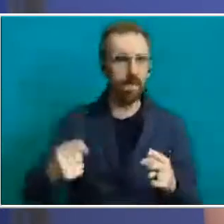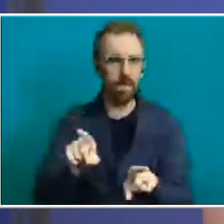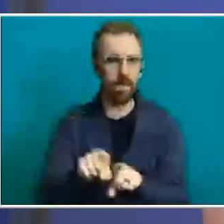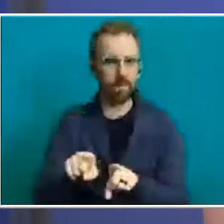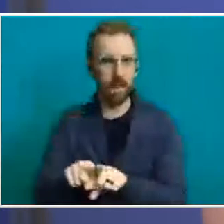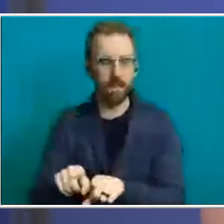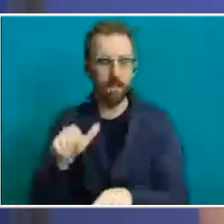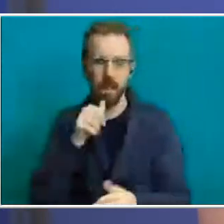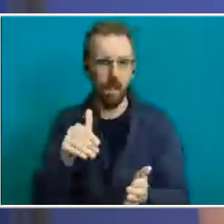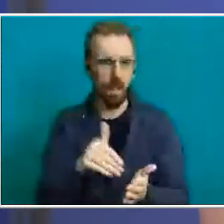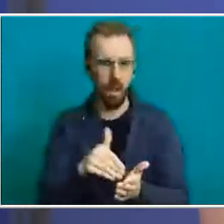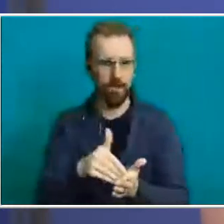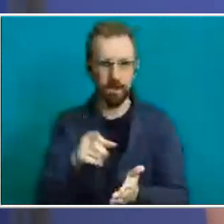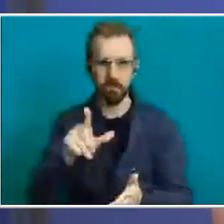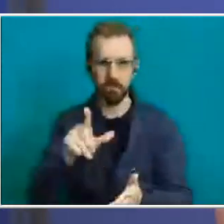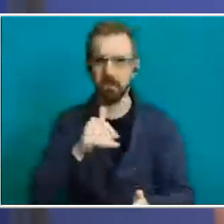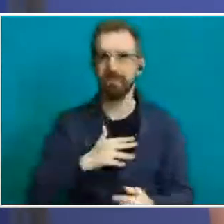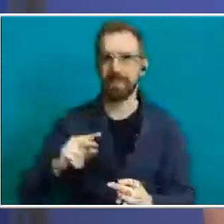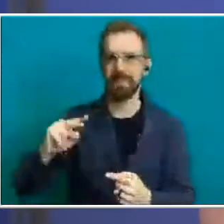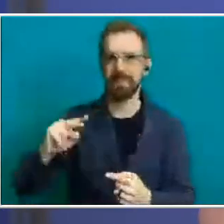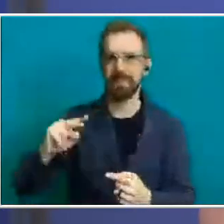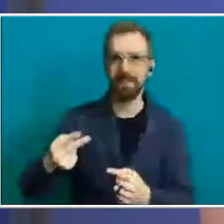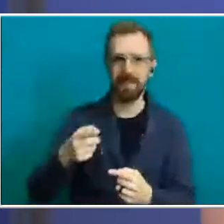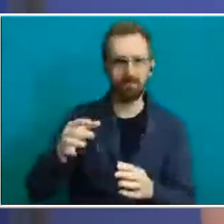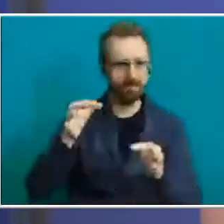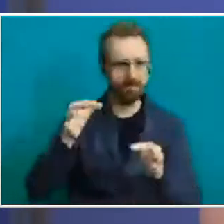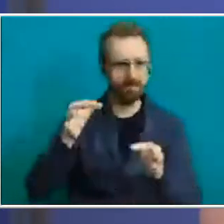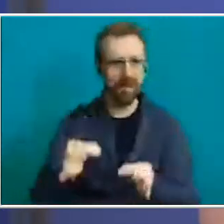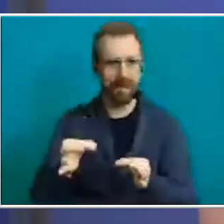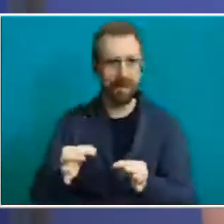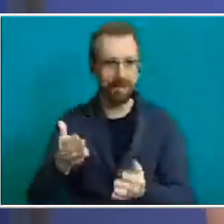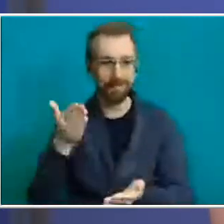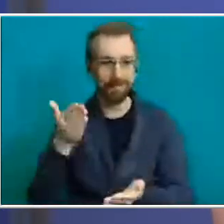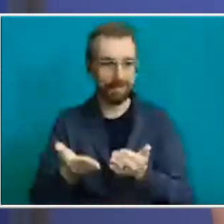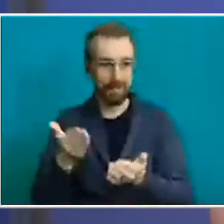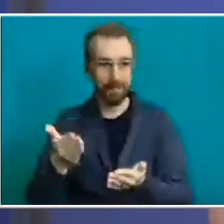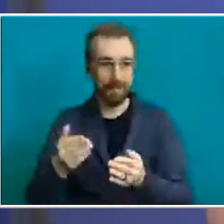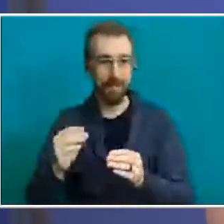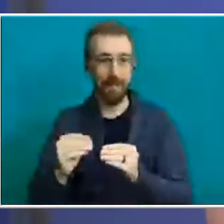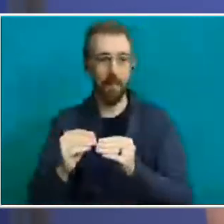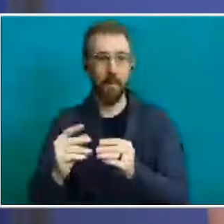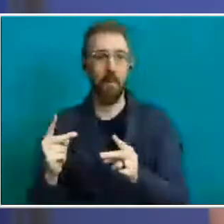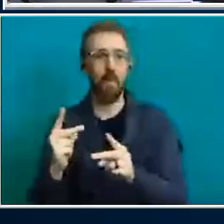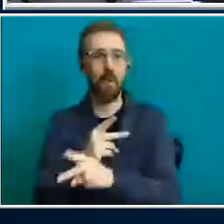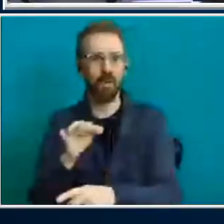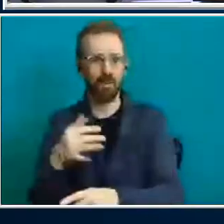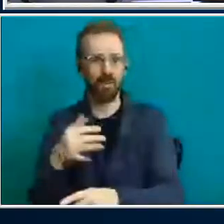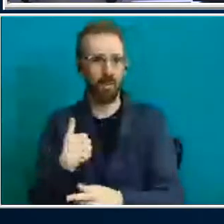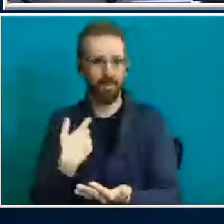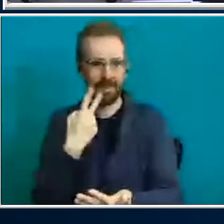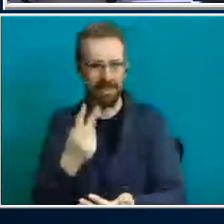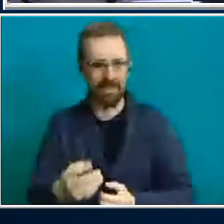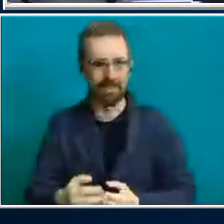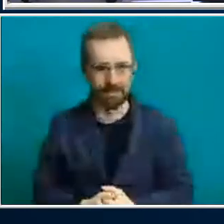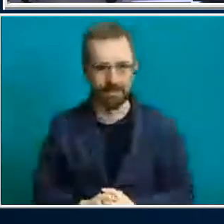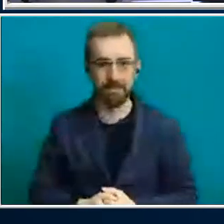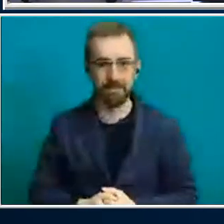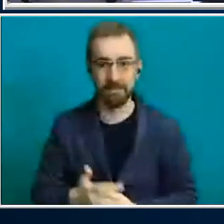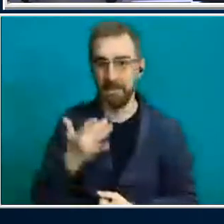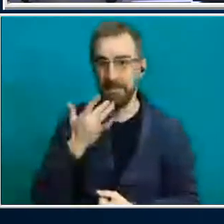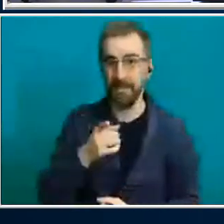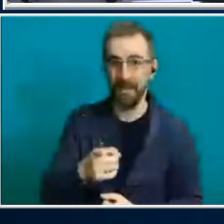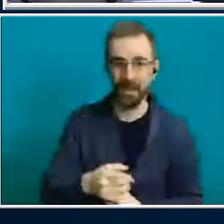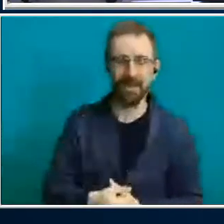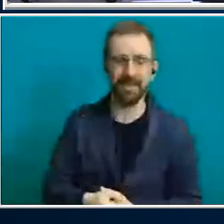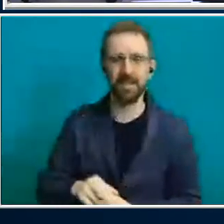She's really my second, and she's definitely probably the worser one of the injuries that we've seen. Lucky Logan. Ruth Allen has a